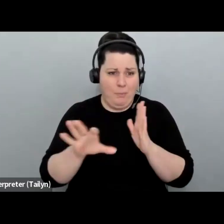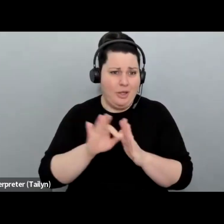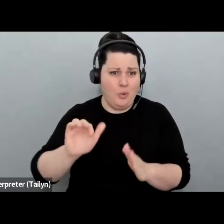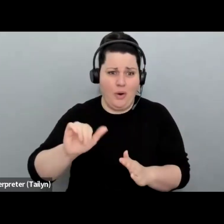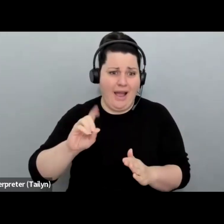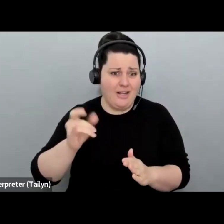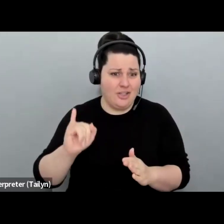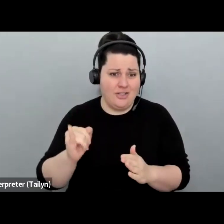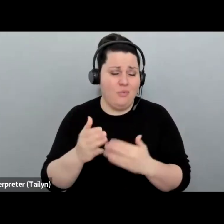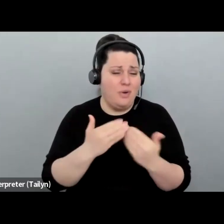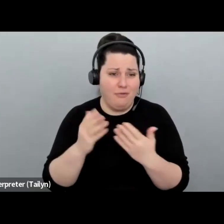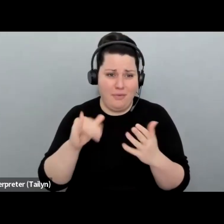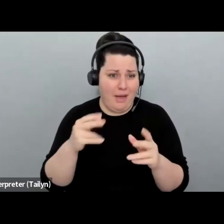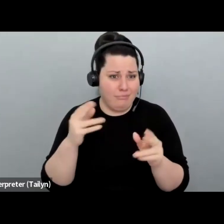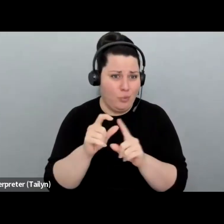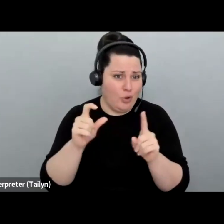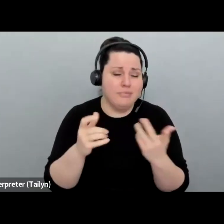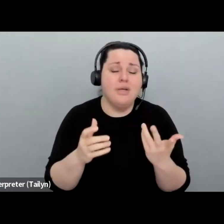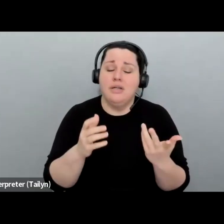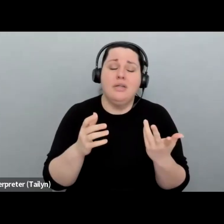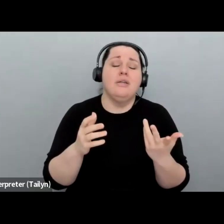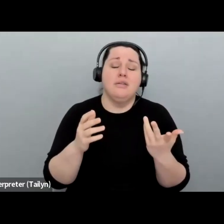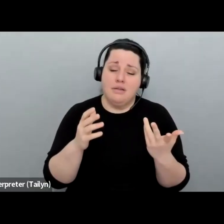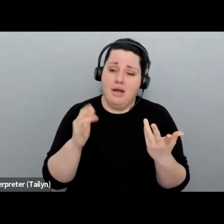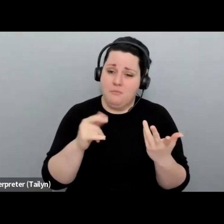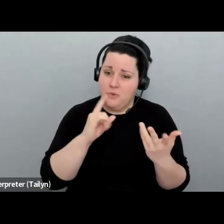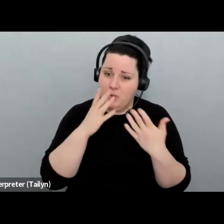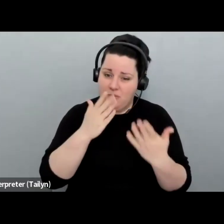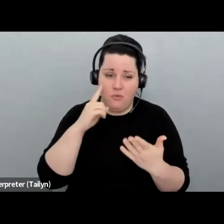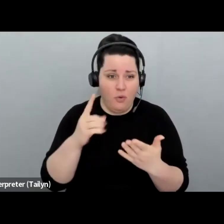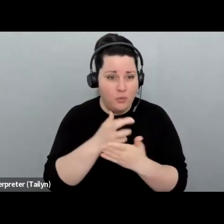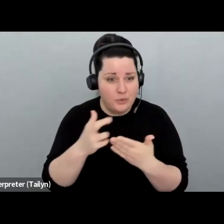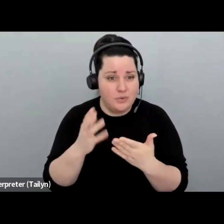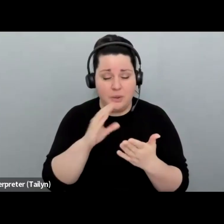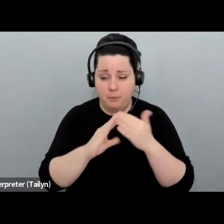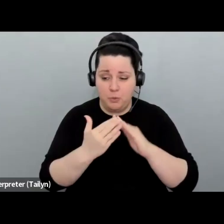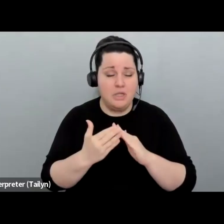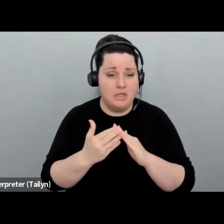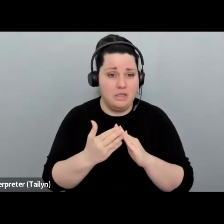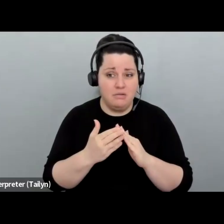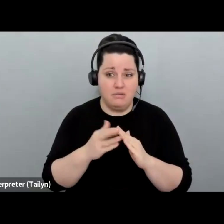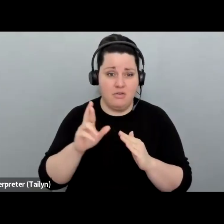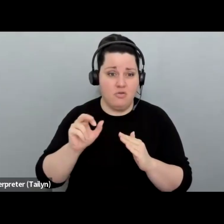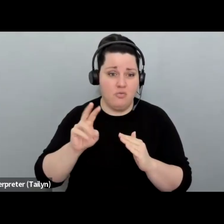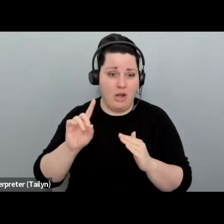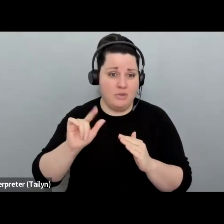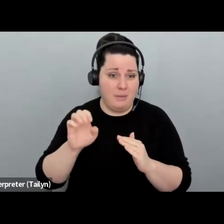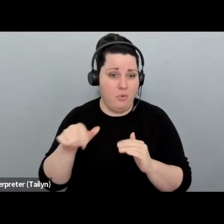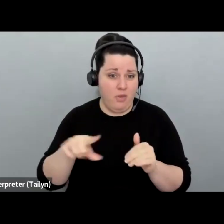times. I am ever more grateful for the amazing resources and the community offered by the Roundtable.